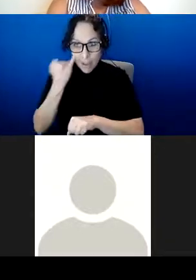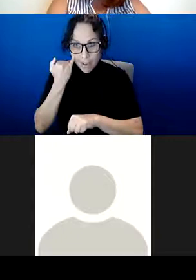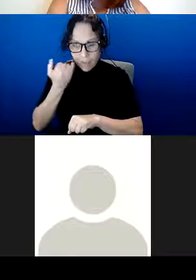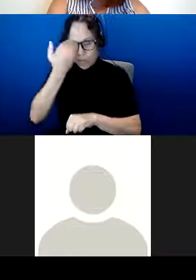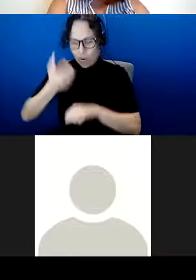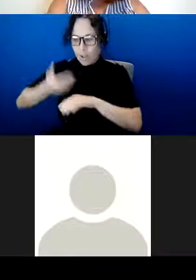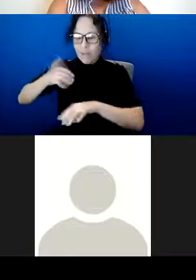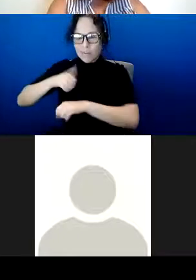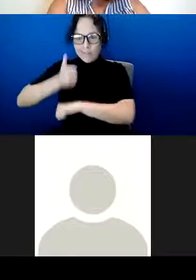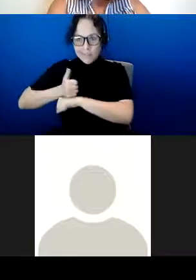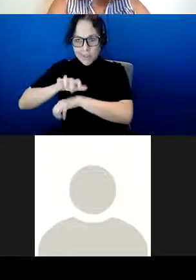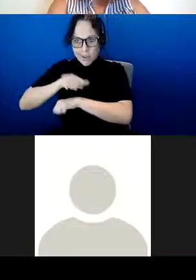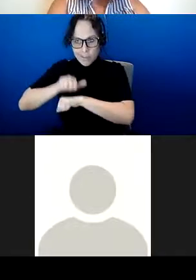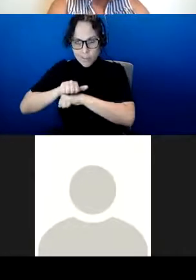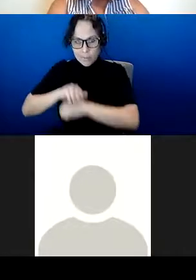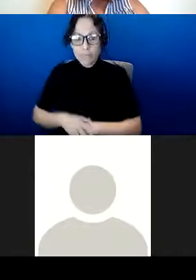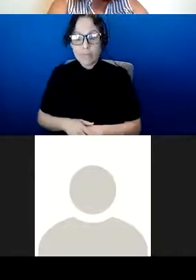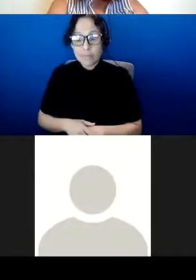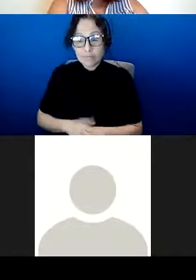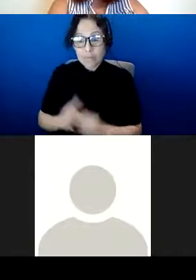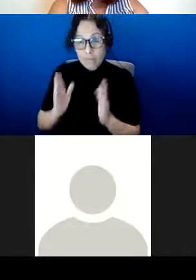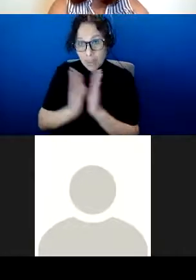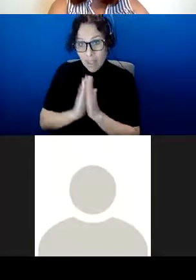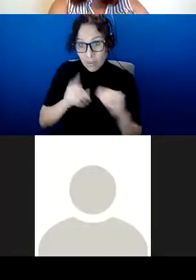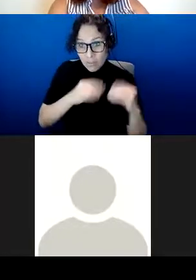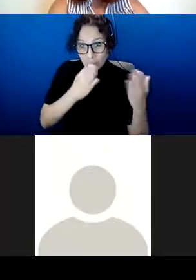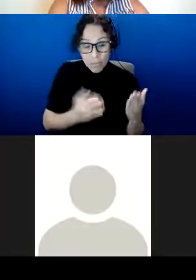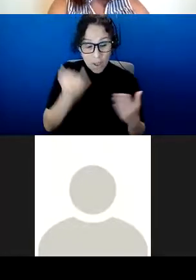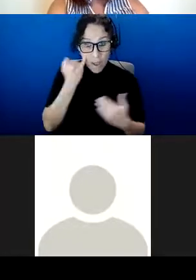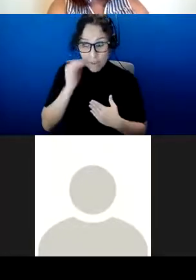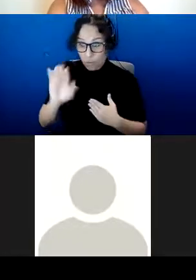Ask the insurance provider if your coverage includes translator